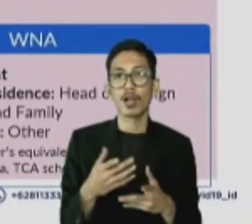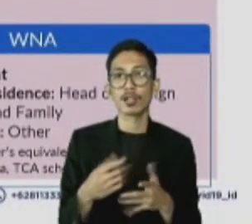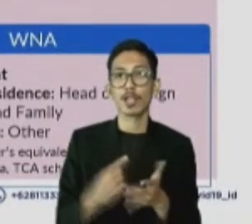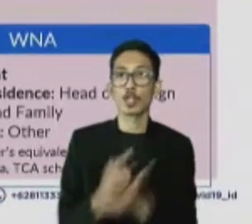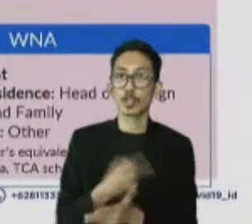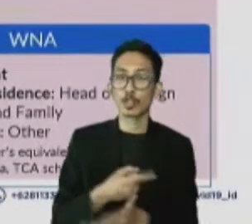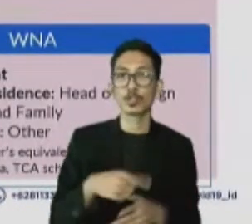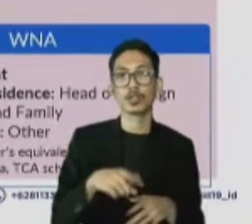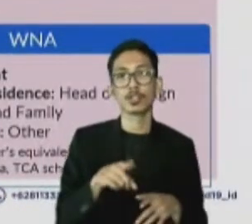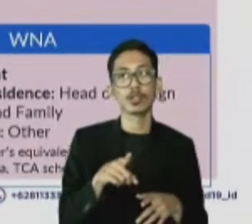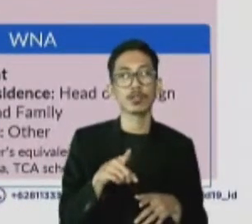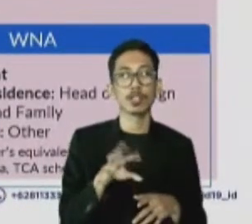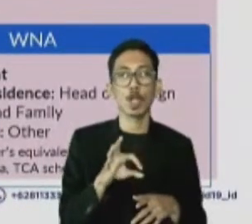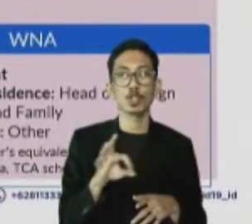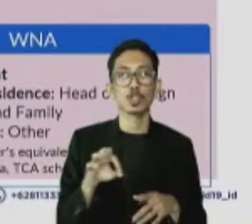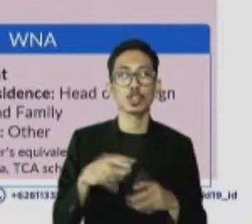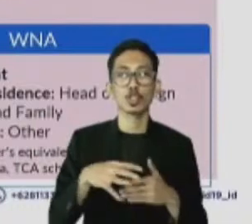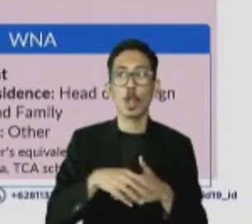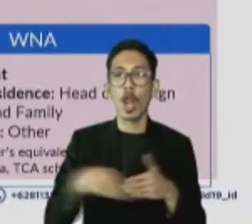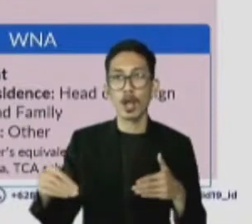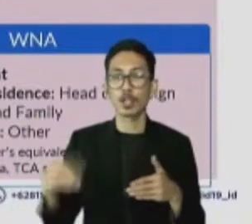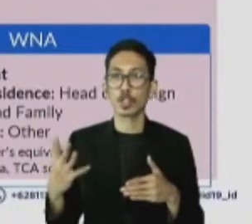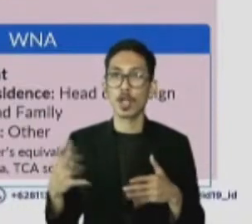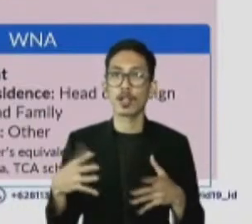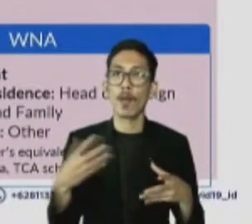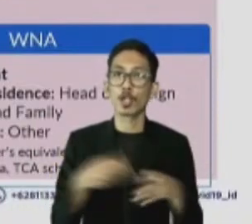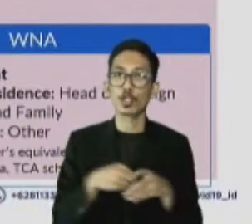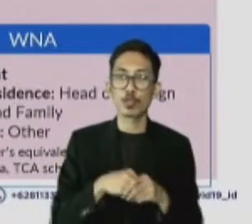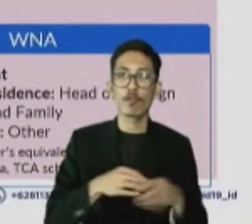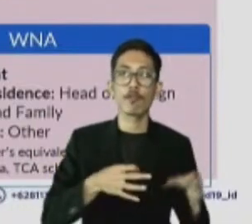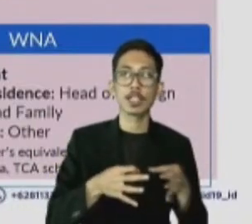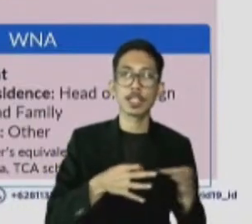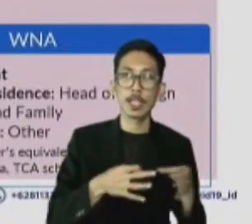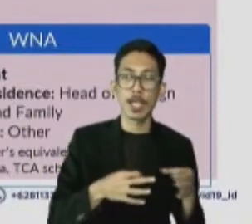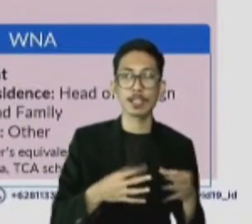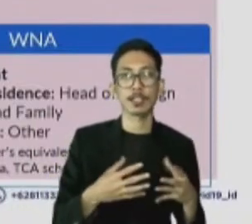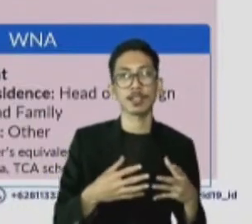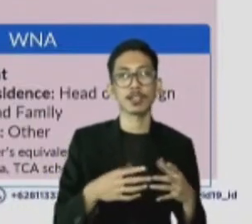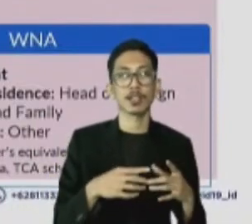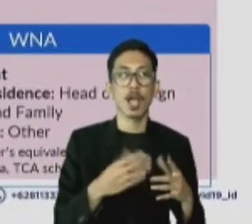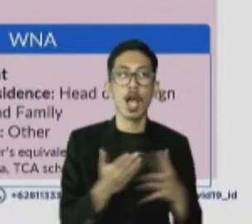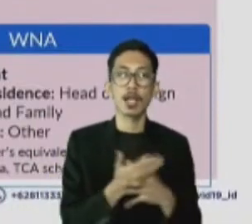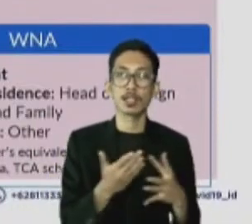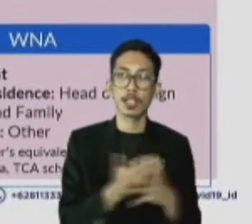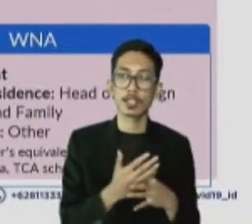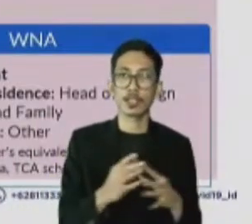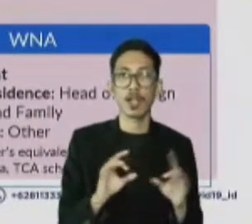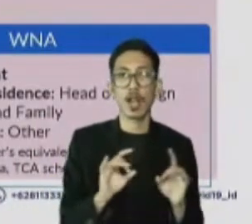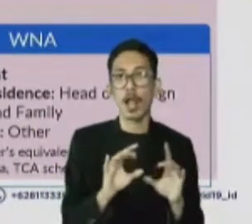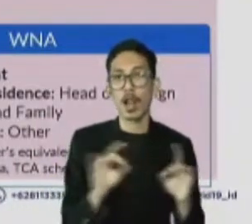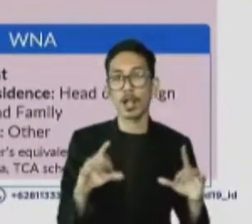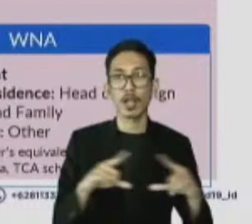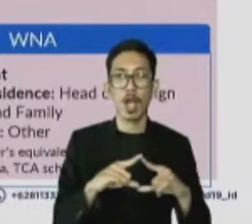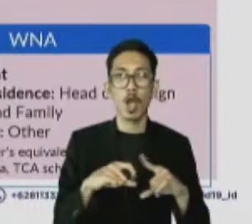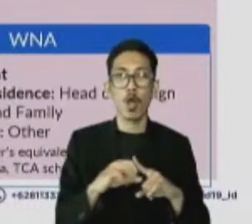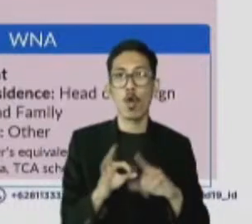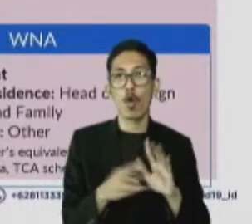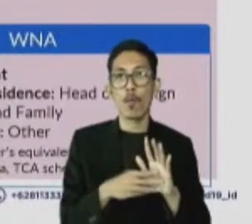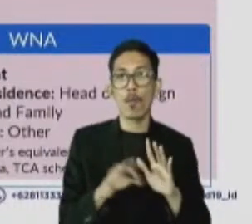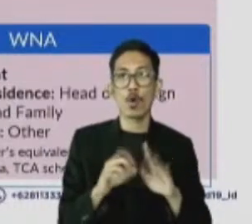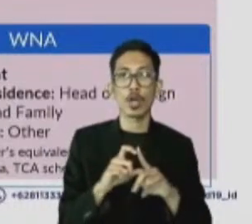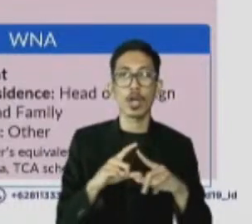handling COVID-19 and proof of booking confirmation and payment for accommodations while staying in